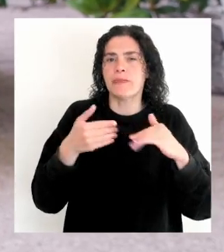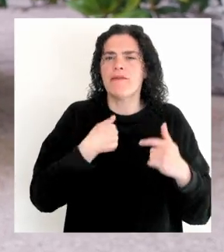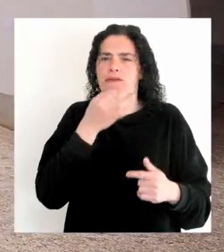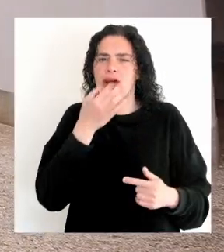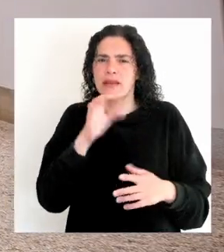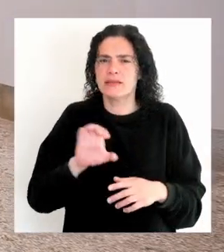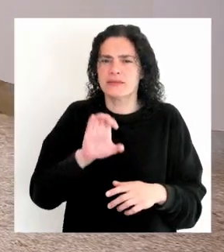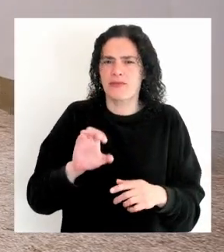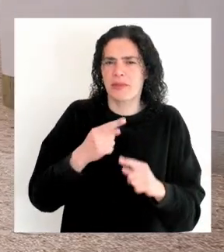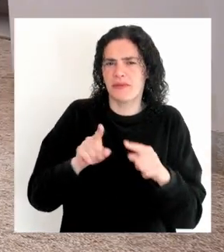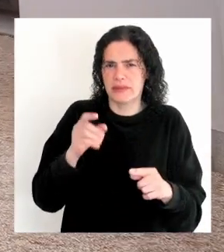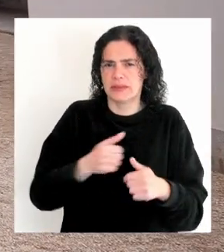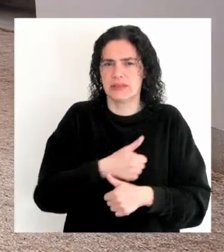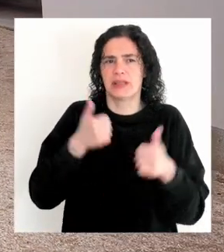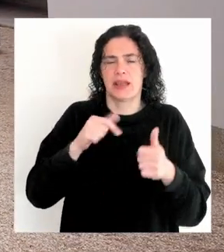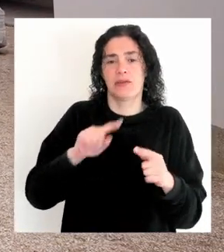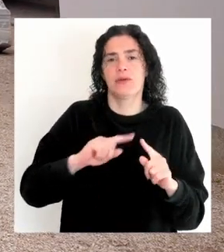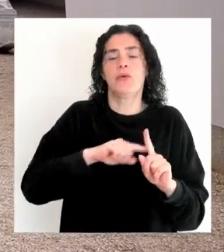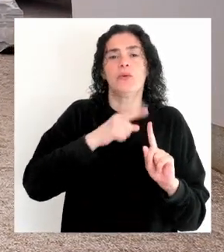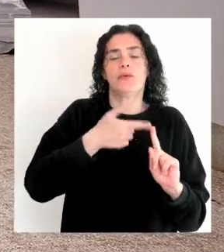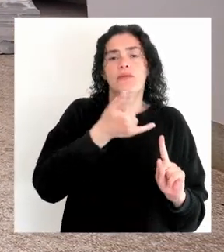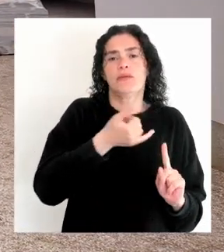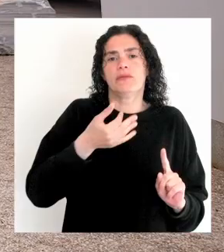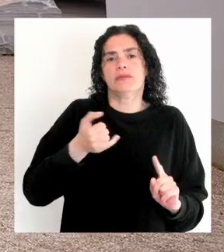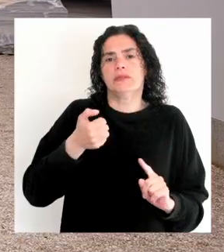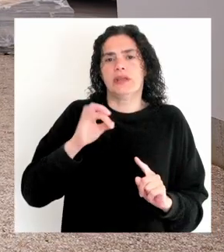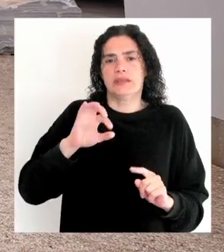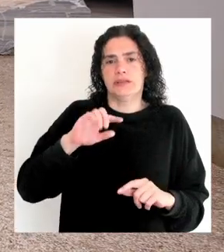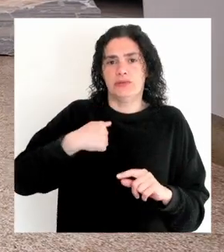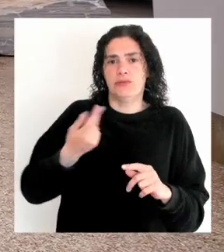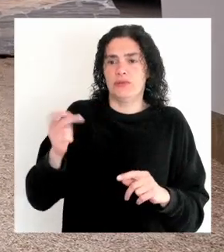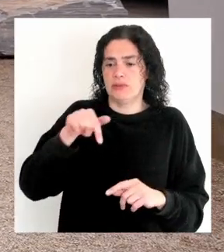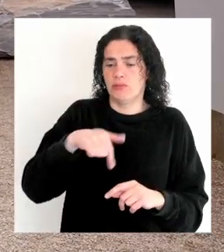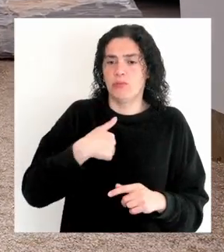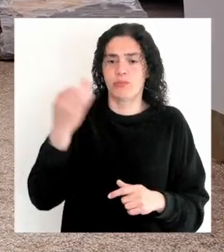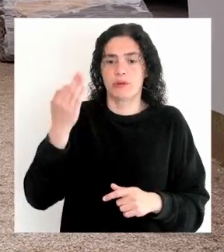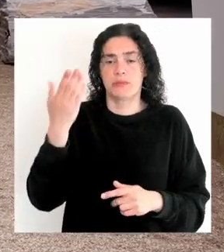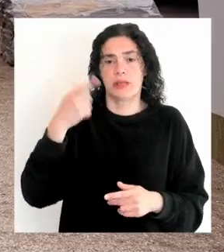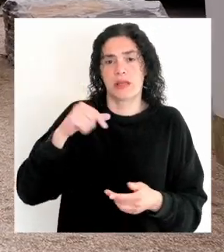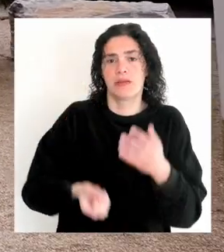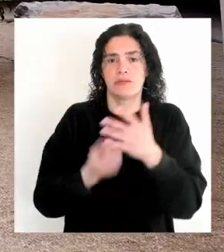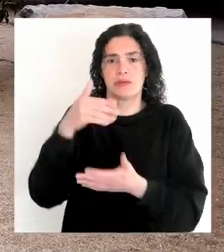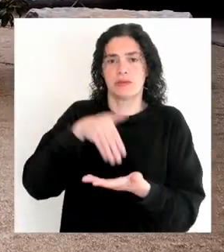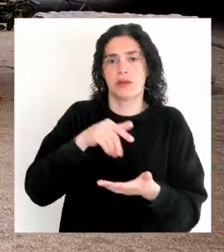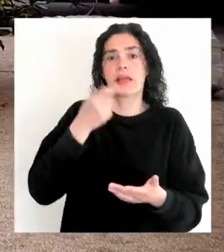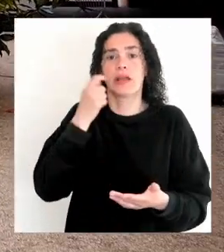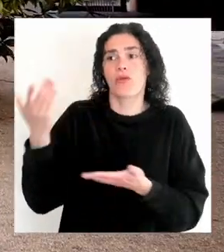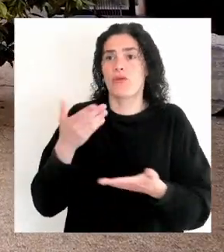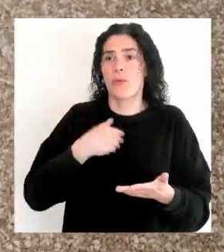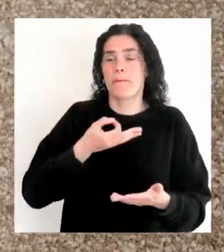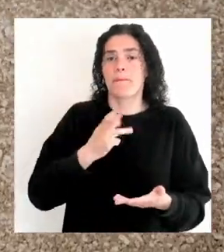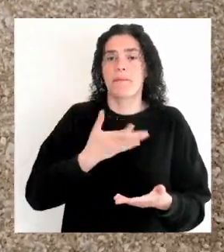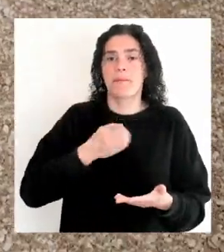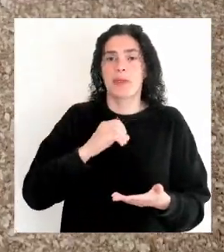way. In 2018 was the first time I came to Porto and to the Seralves Foundation by the invitation of Pedro